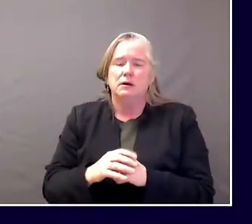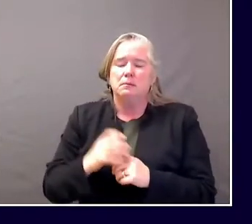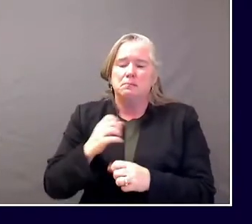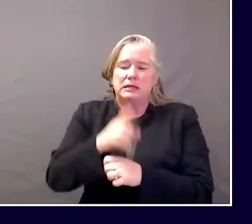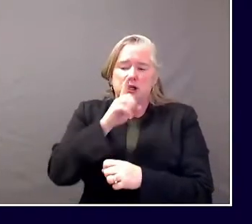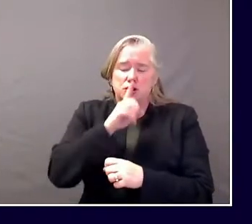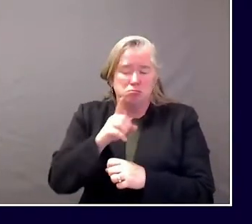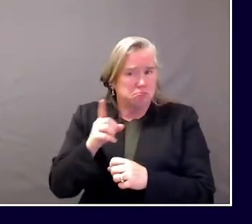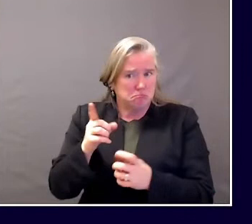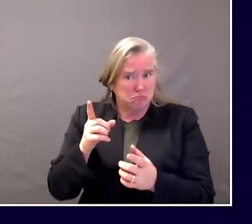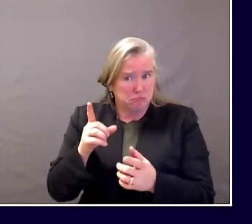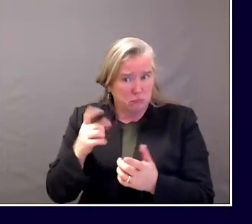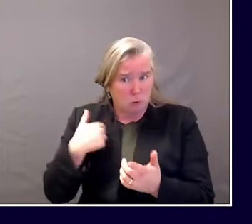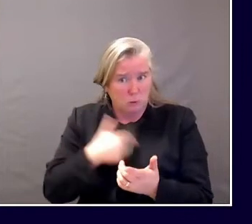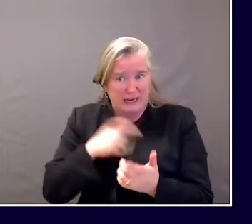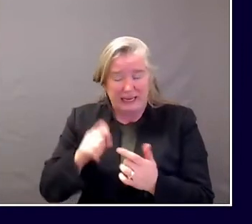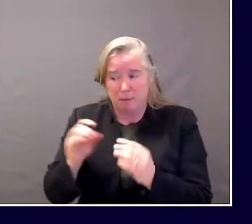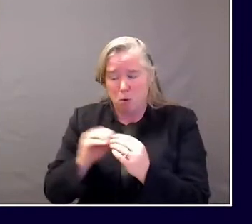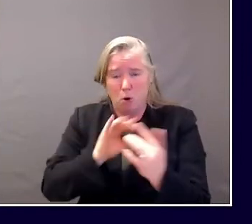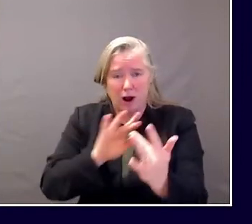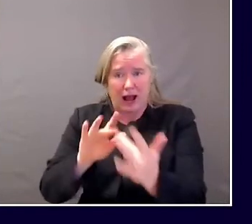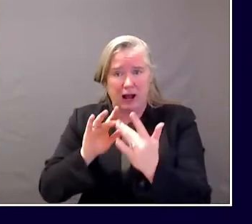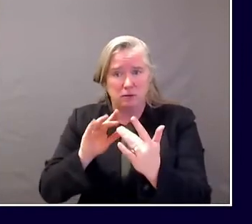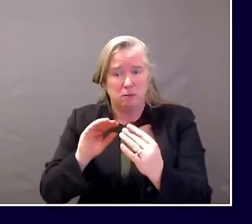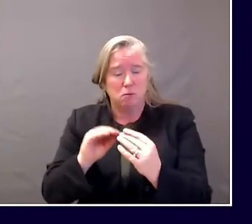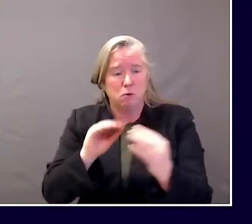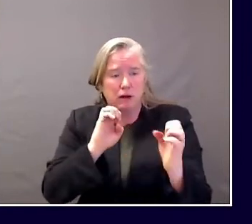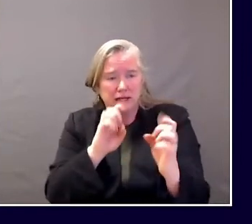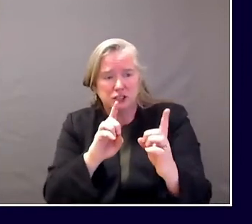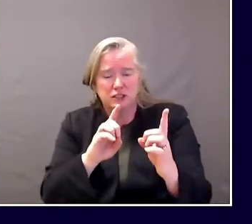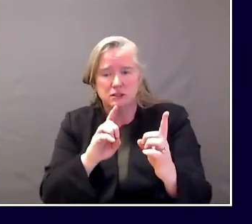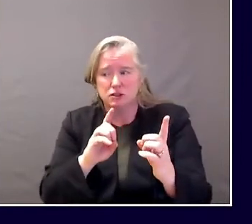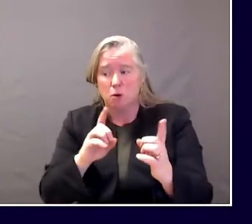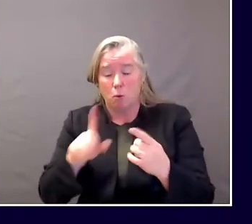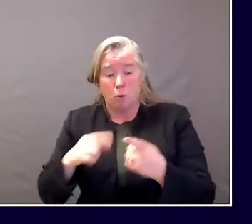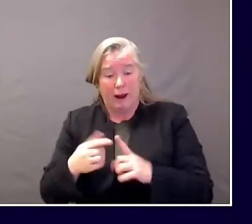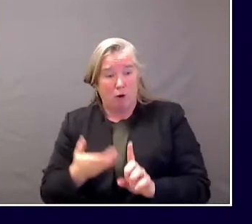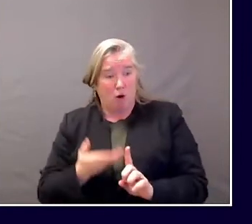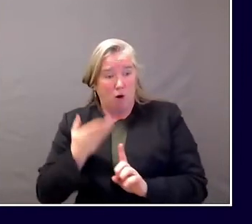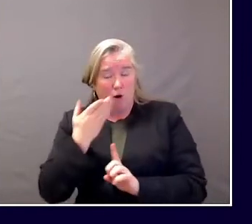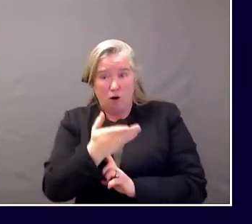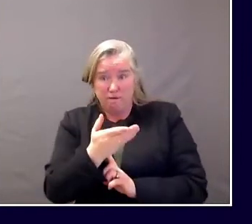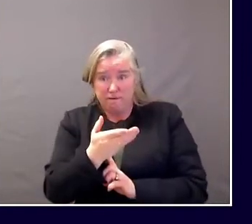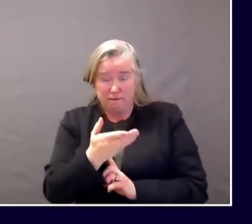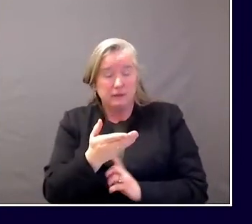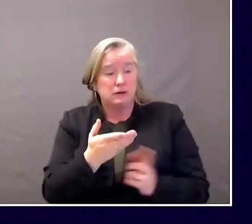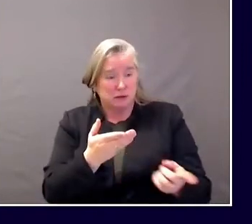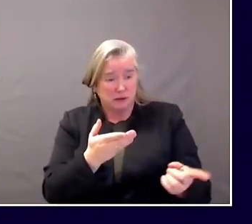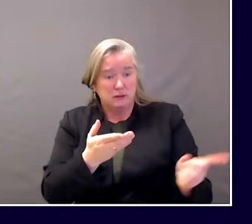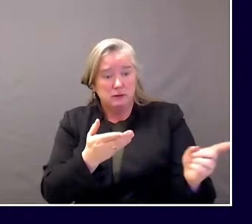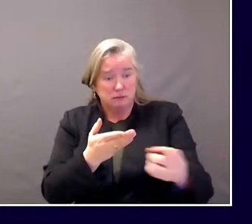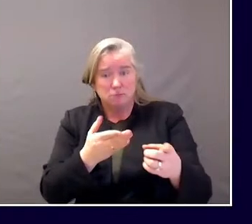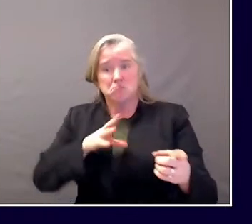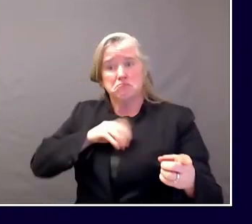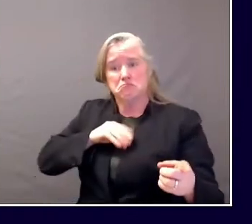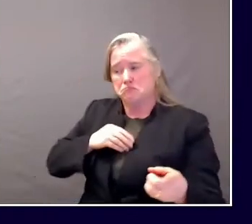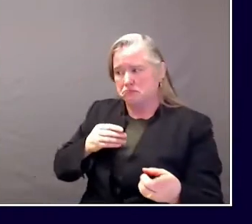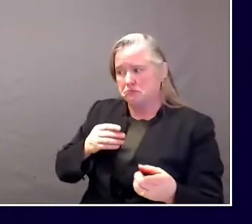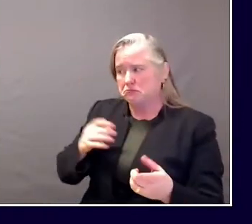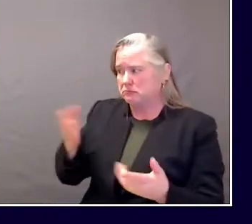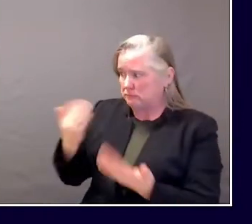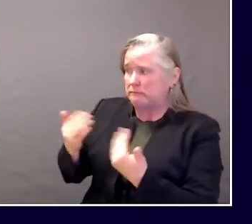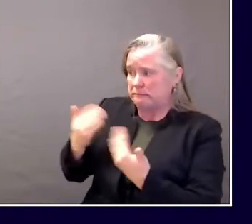we need to do additional outreach to make sure that when those vaccinators come on site, the uptake rates are what we're looking to